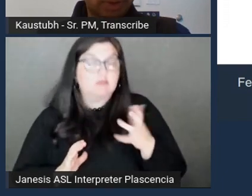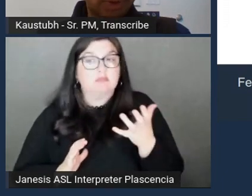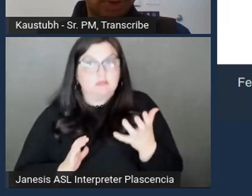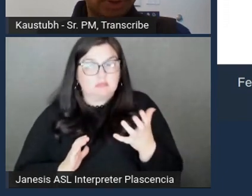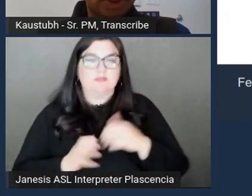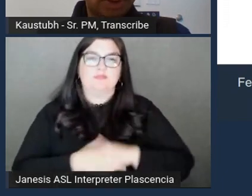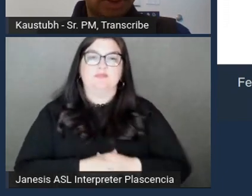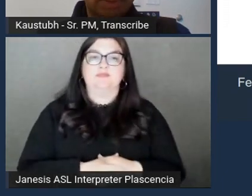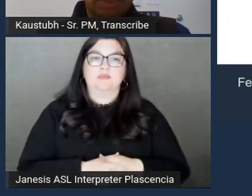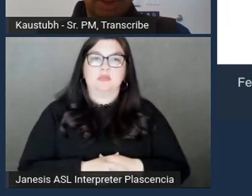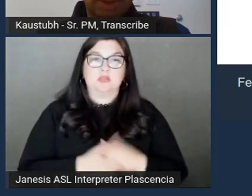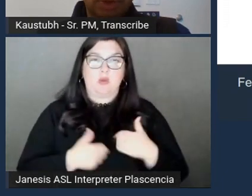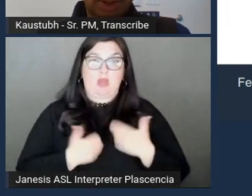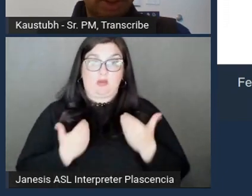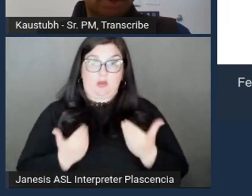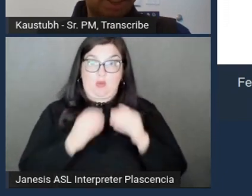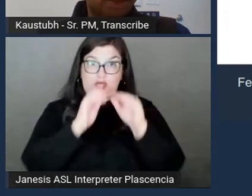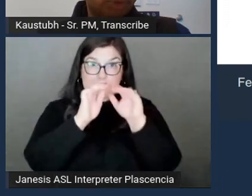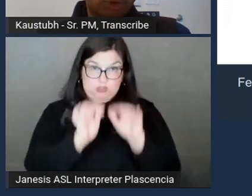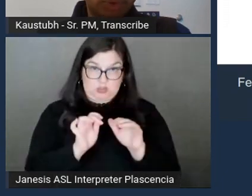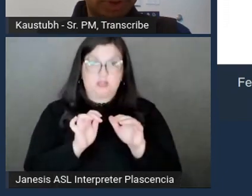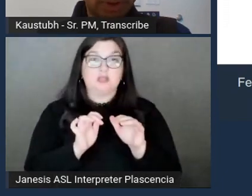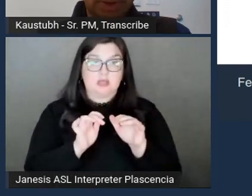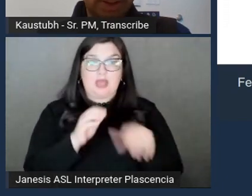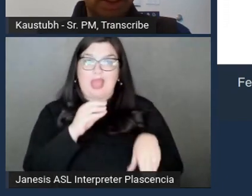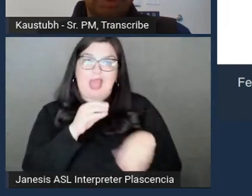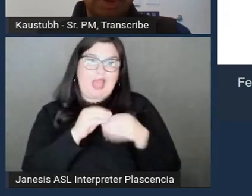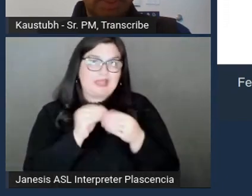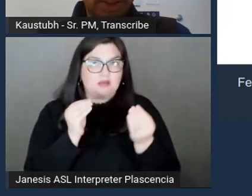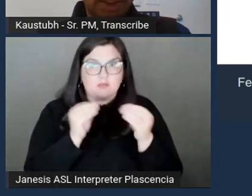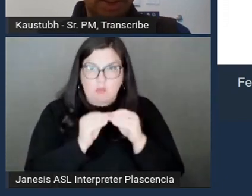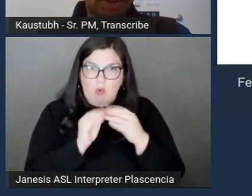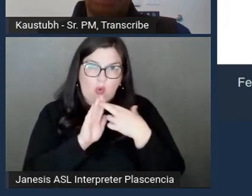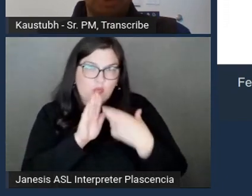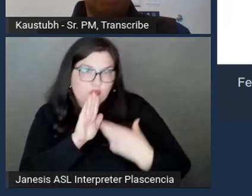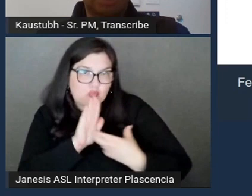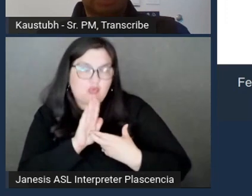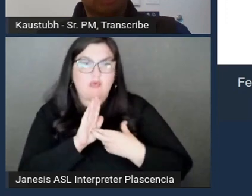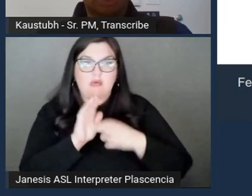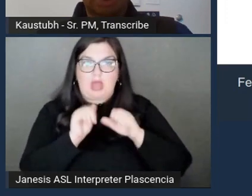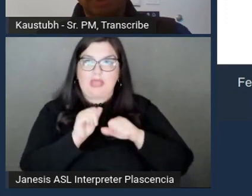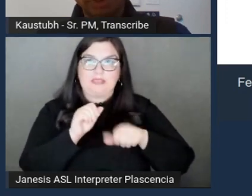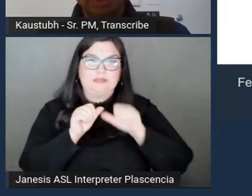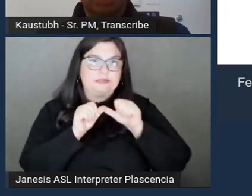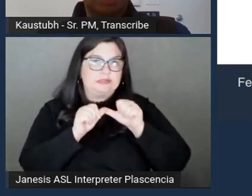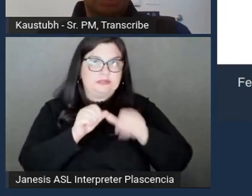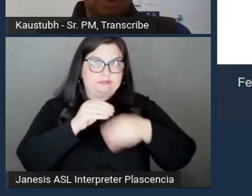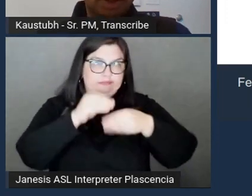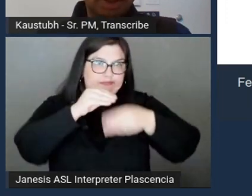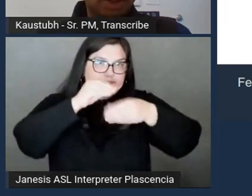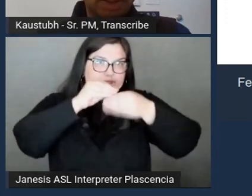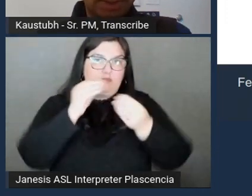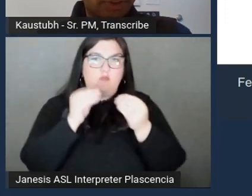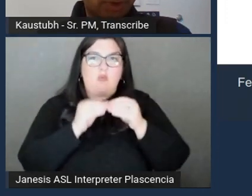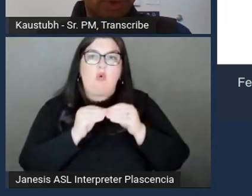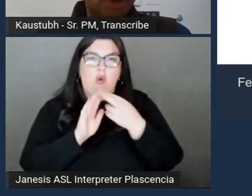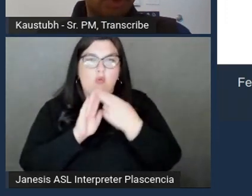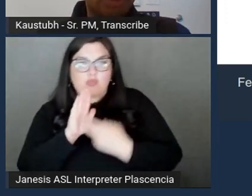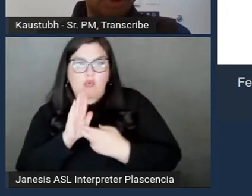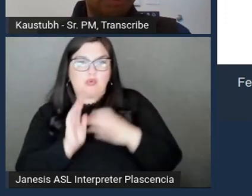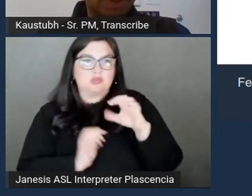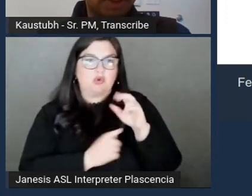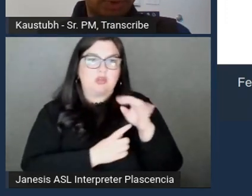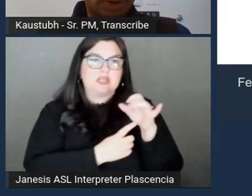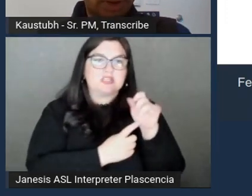soon as I do this, and I can add more rules here, I can keep combining and making more conditions. And here, let's say if I wanted